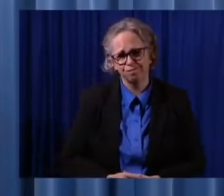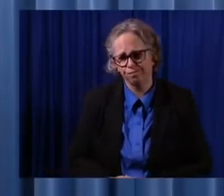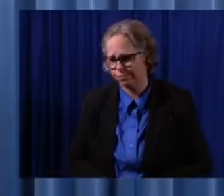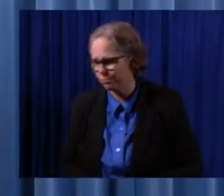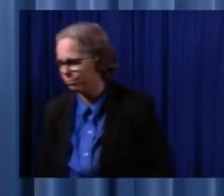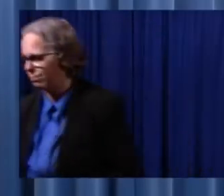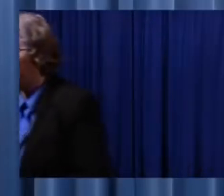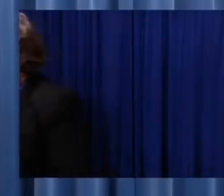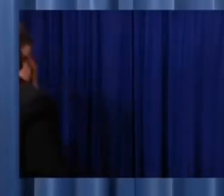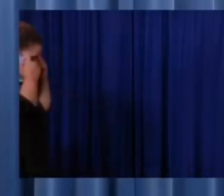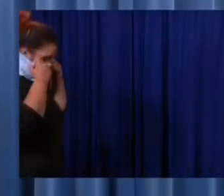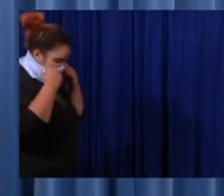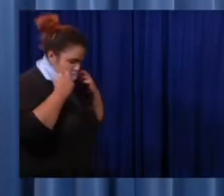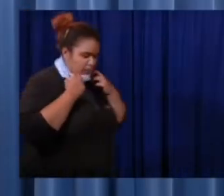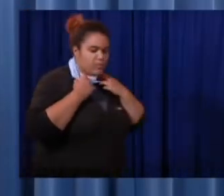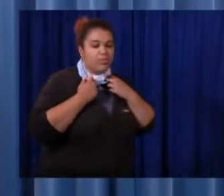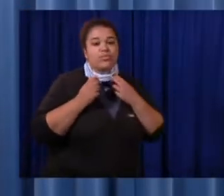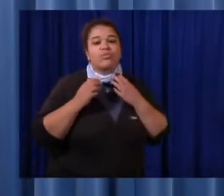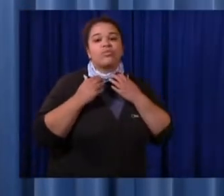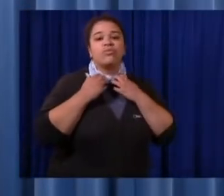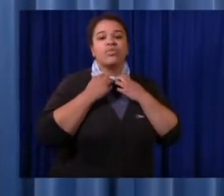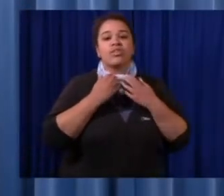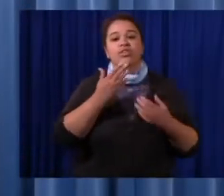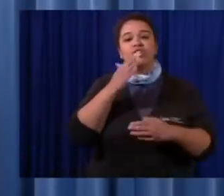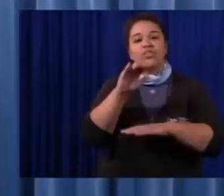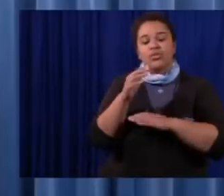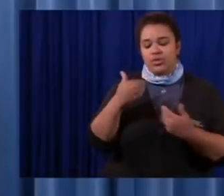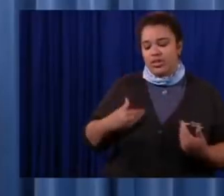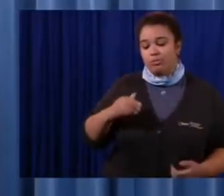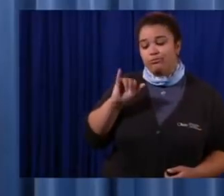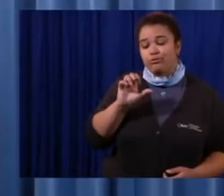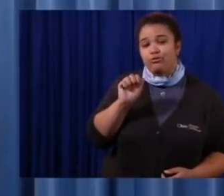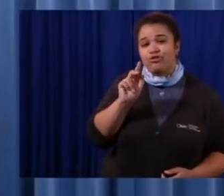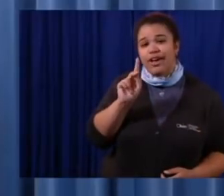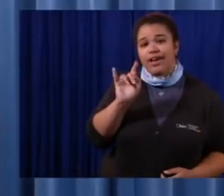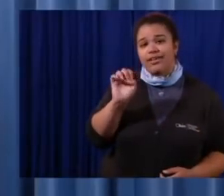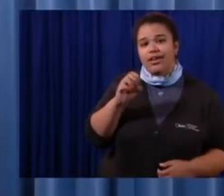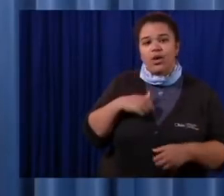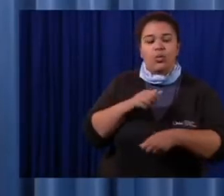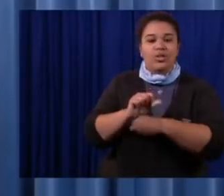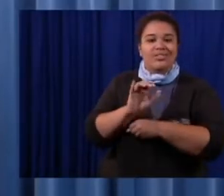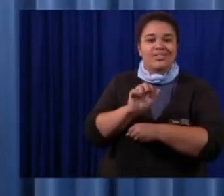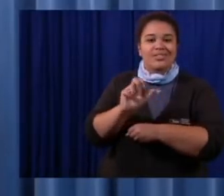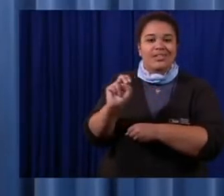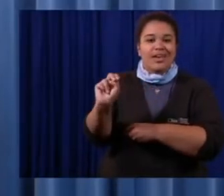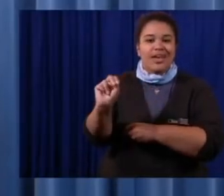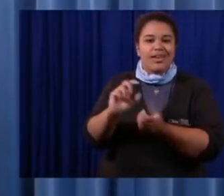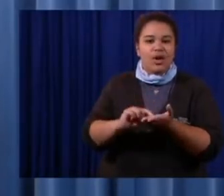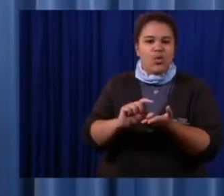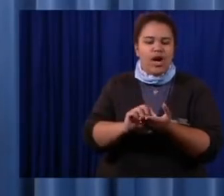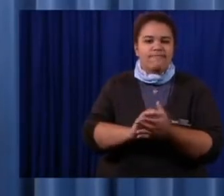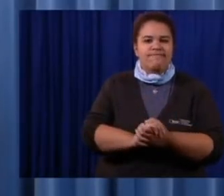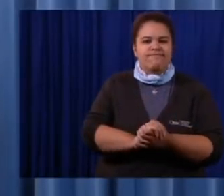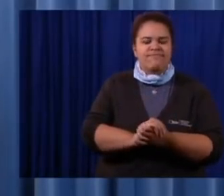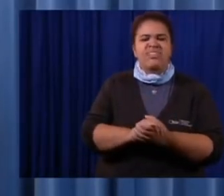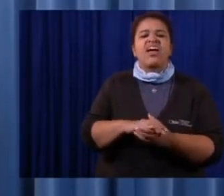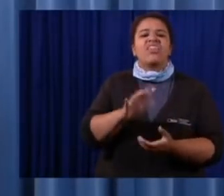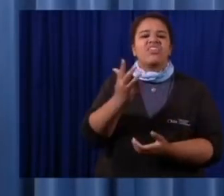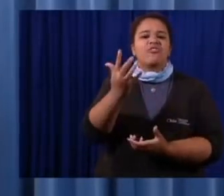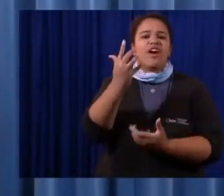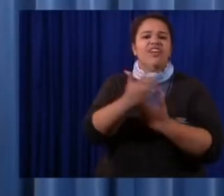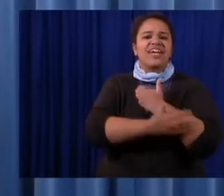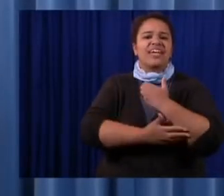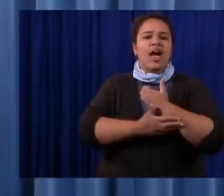Good afternoon. This is Jackie Borchert from the Cincinnati Enquirer. I have a question about the 5 counties you mentioned where you're seeing some worrisome increases.